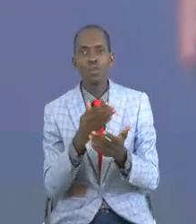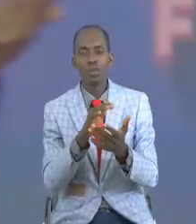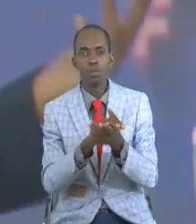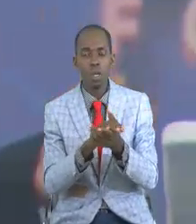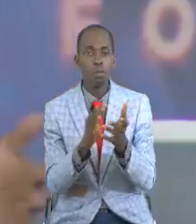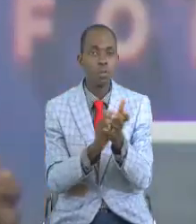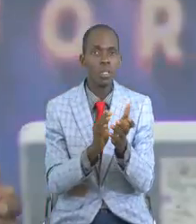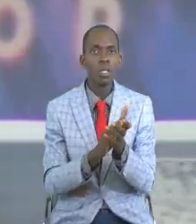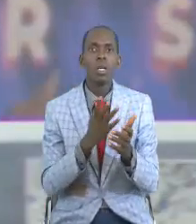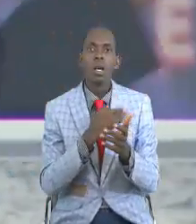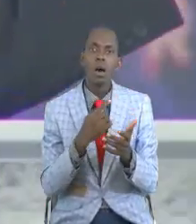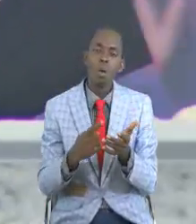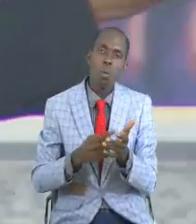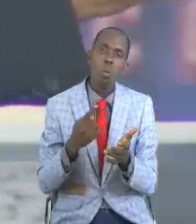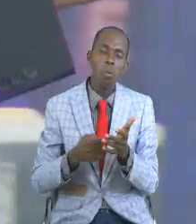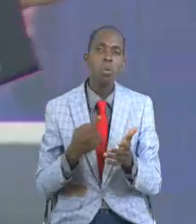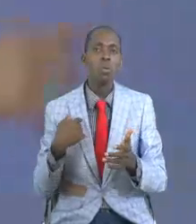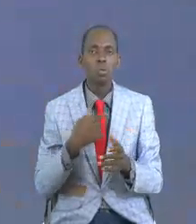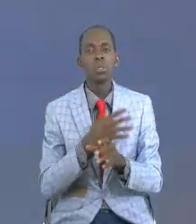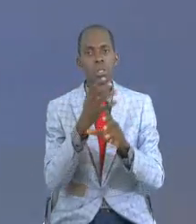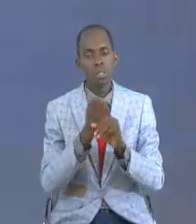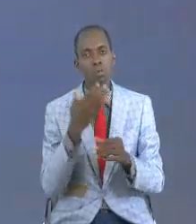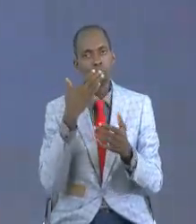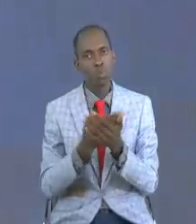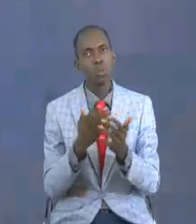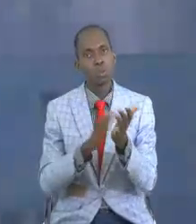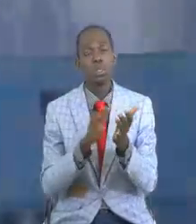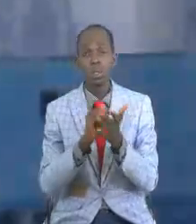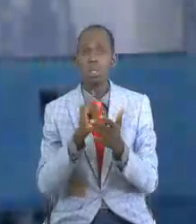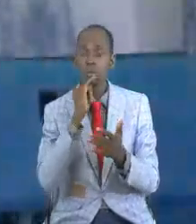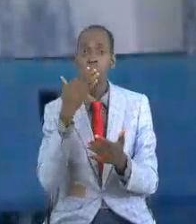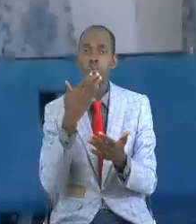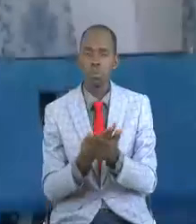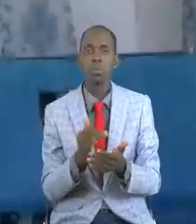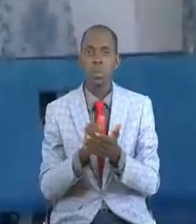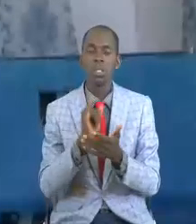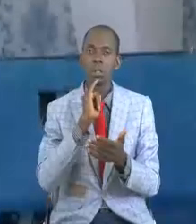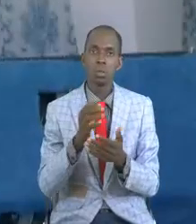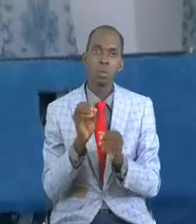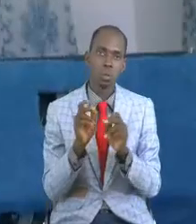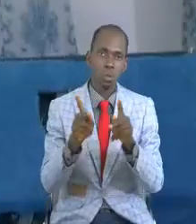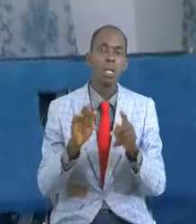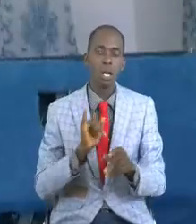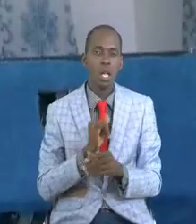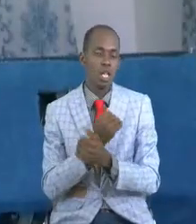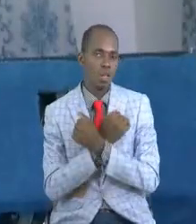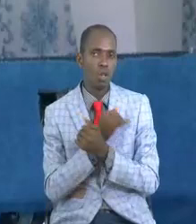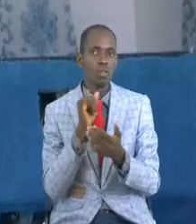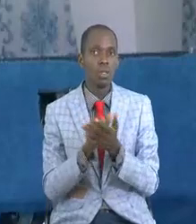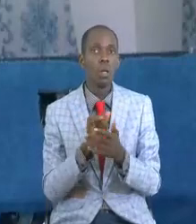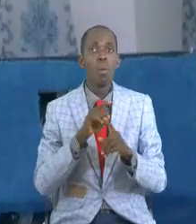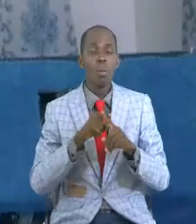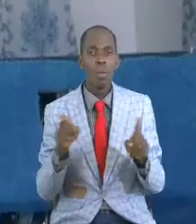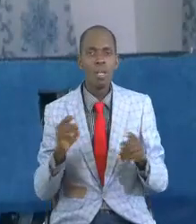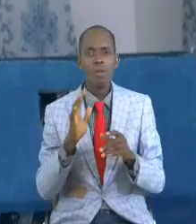will give us commendation. That's good. That's all right. I appreciate that. I love that. But then 5 minutes after,